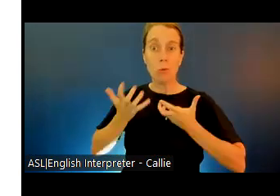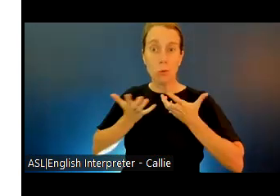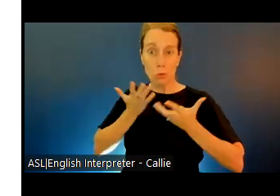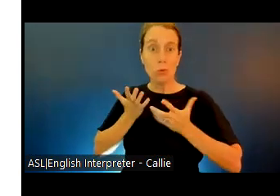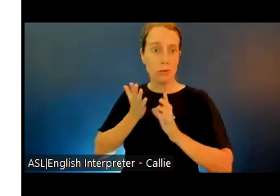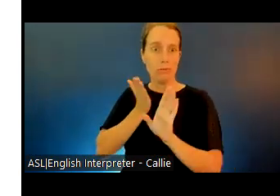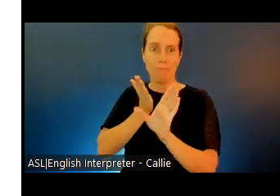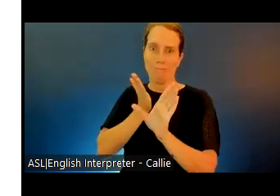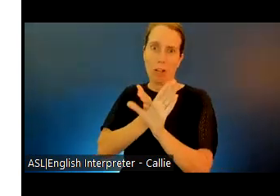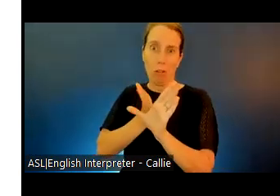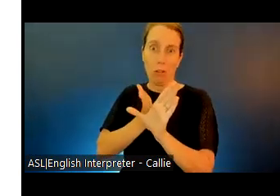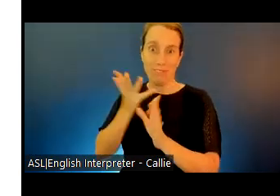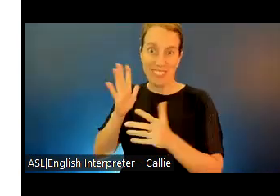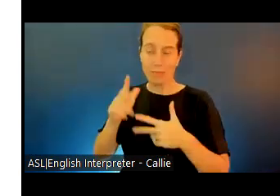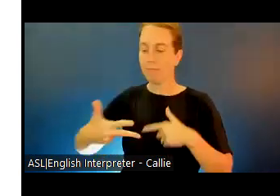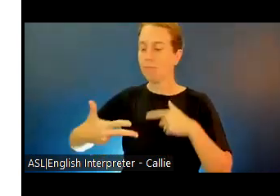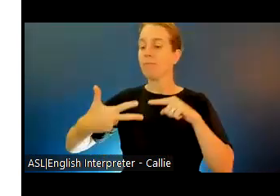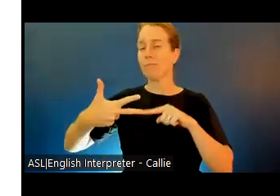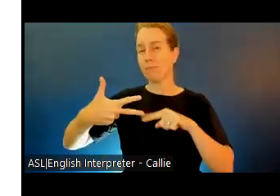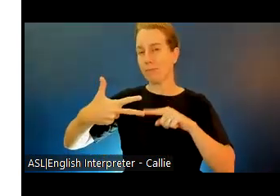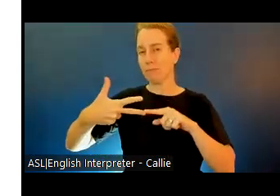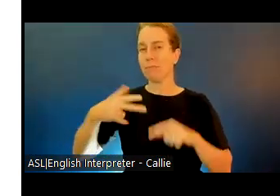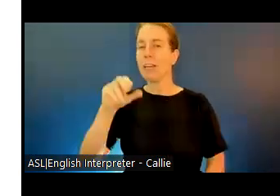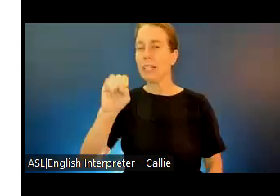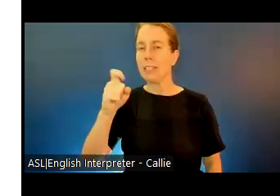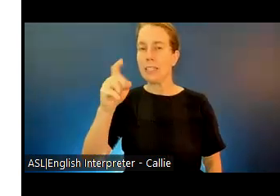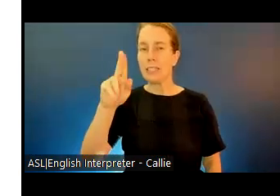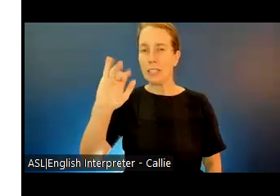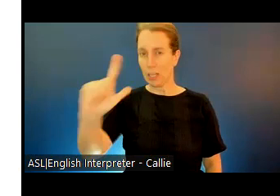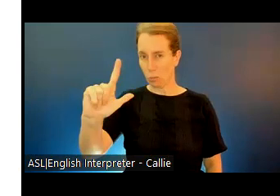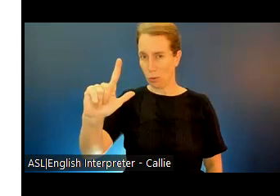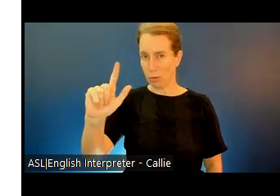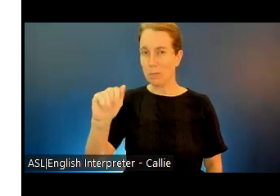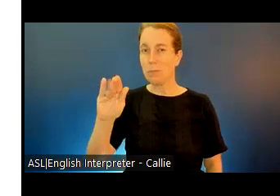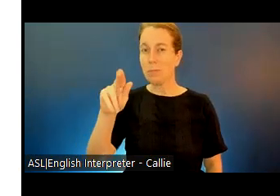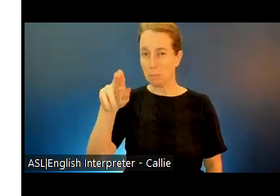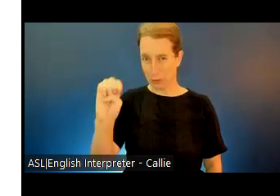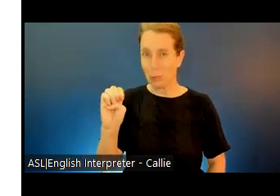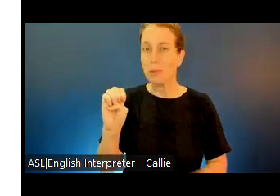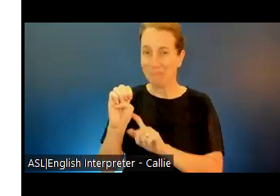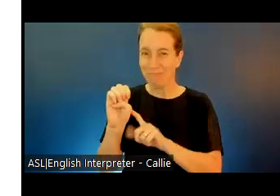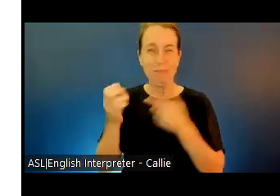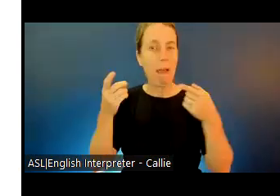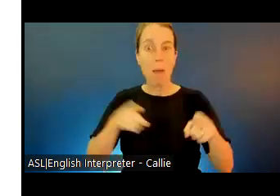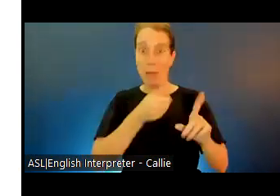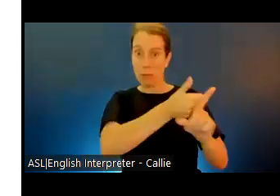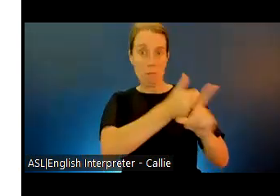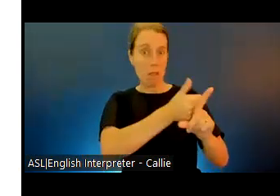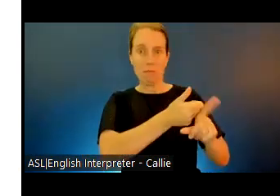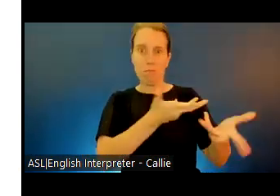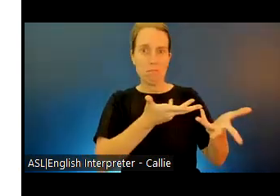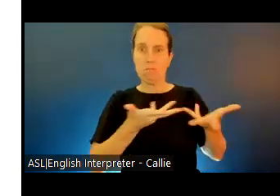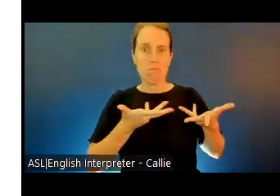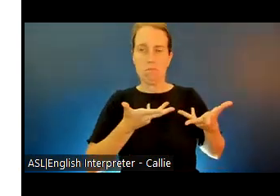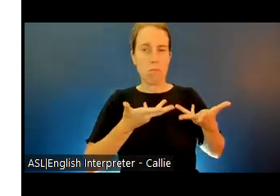sexual abuse. So any sexual contact without an individual's consent, and that's going to include situations where the individual is unable to